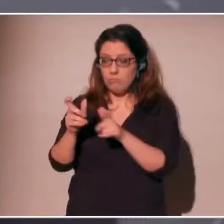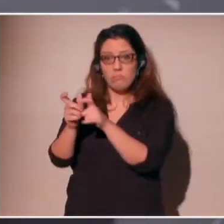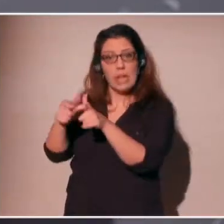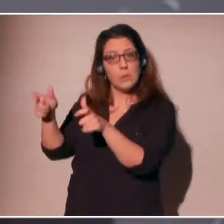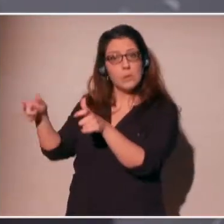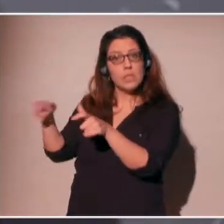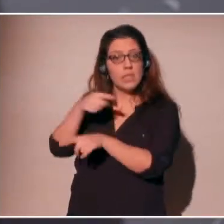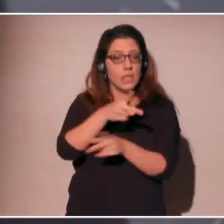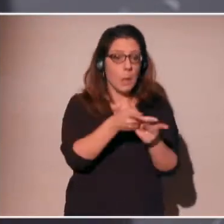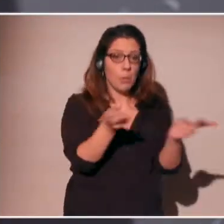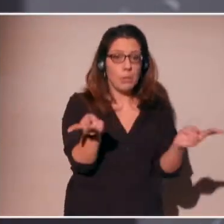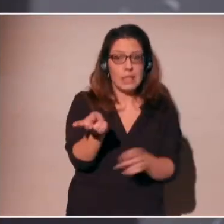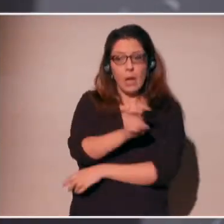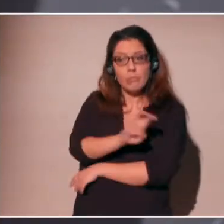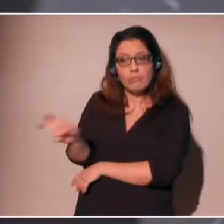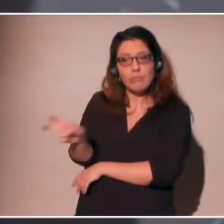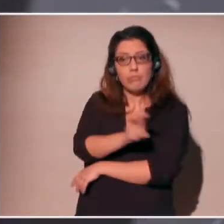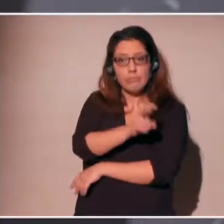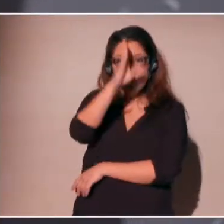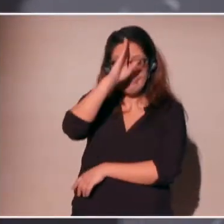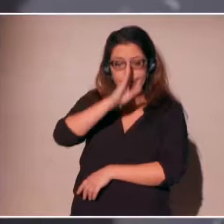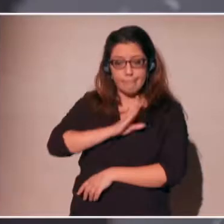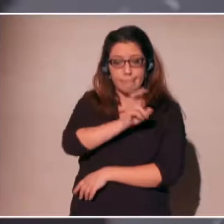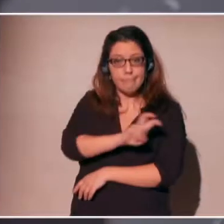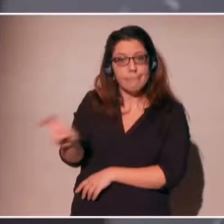share time between the industry and the public sector.